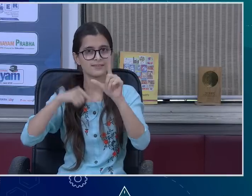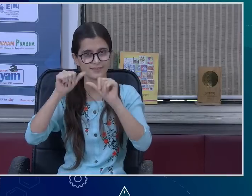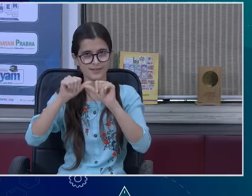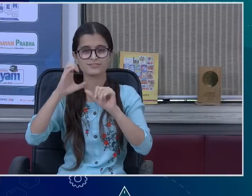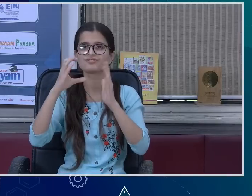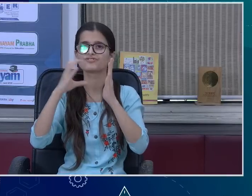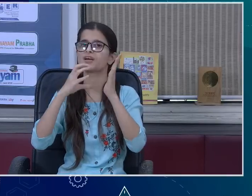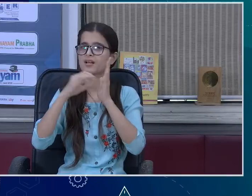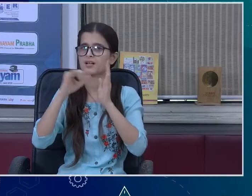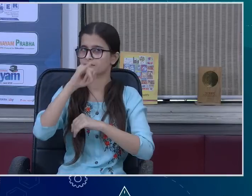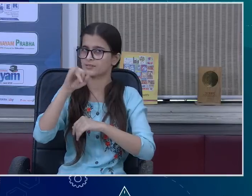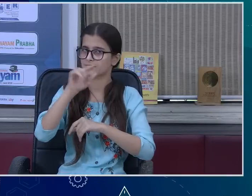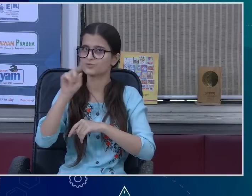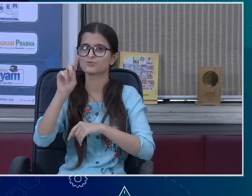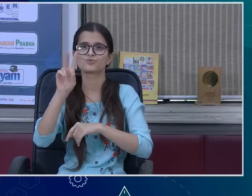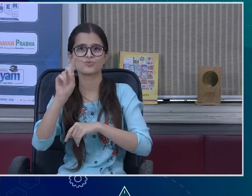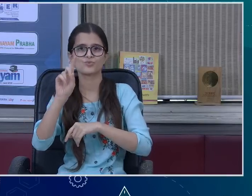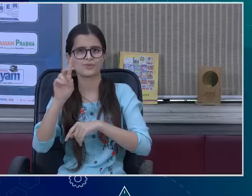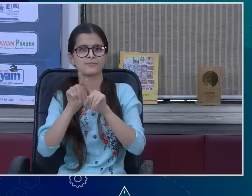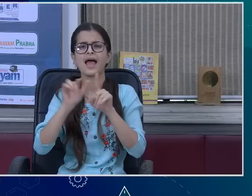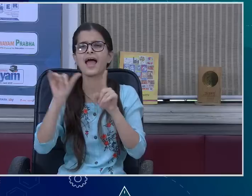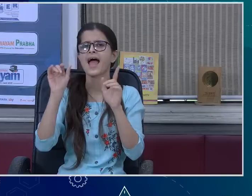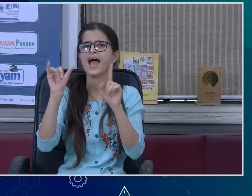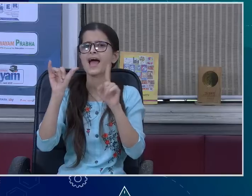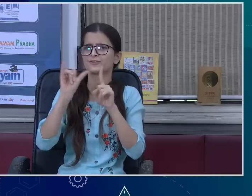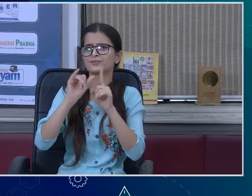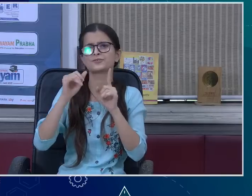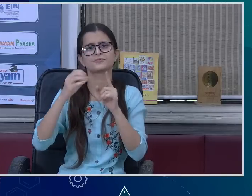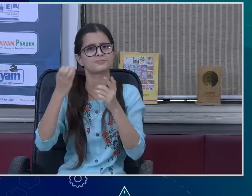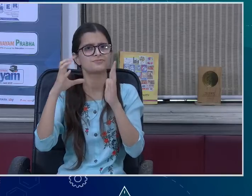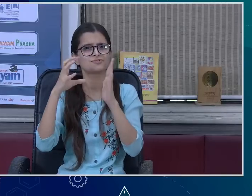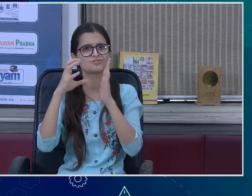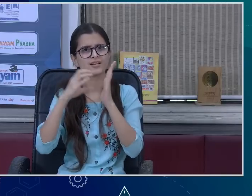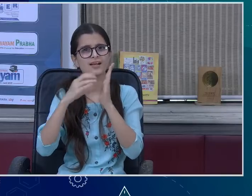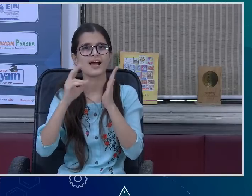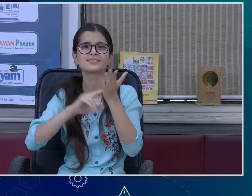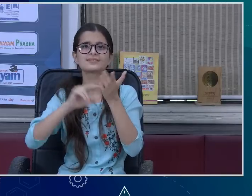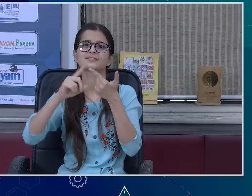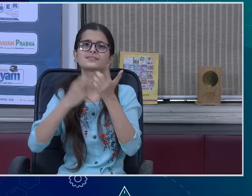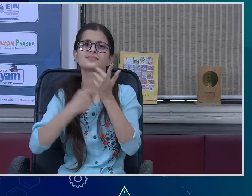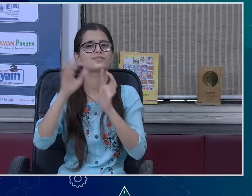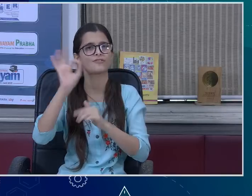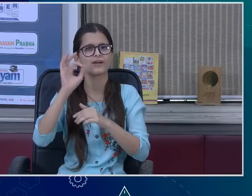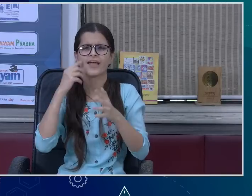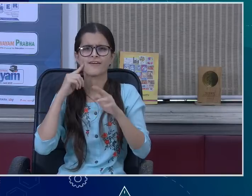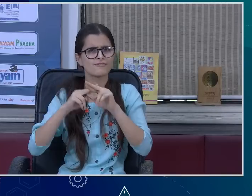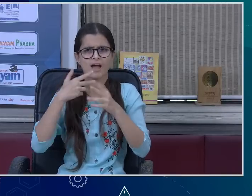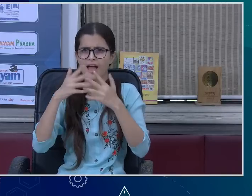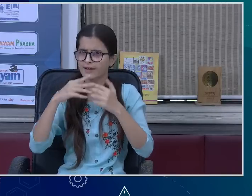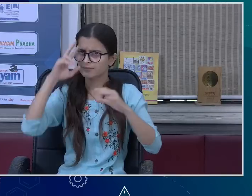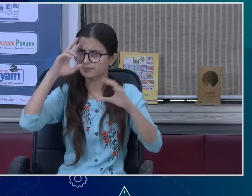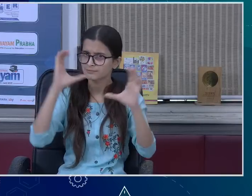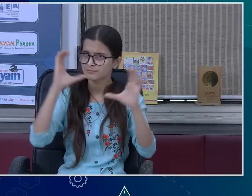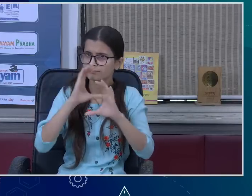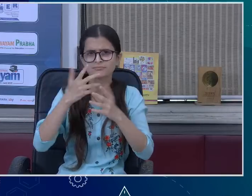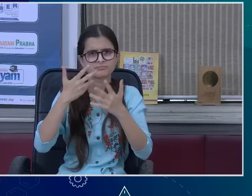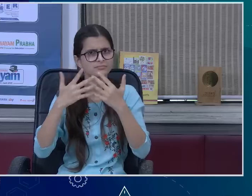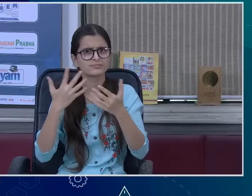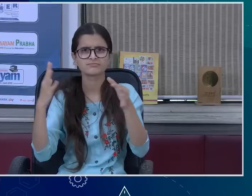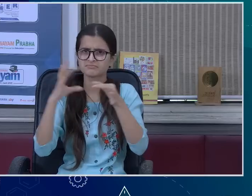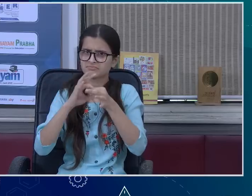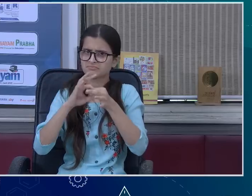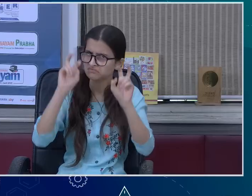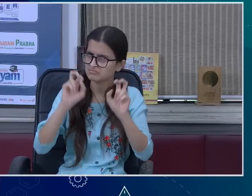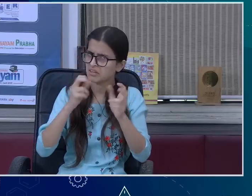6 to 12, also on our YouTube channel, that is NCERT Official. So if you have any question, any queries related to this